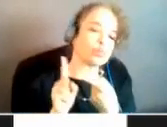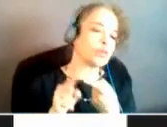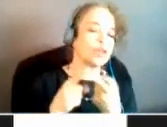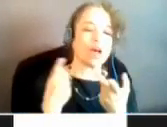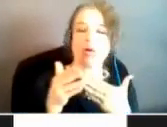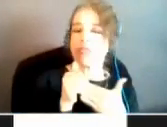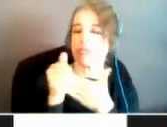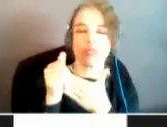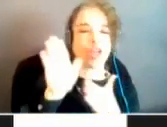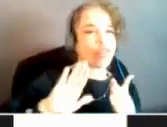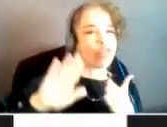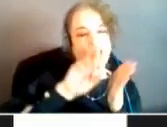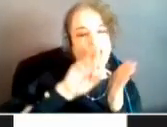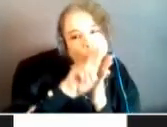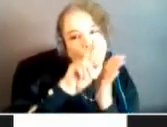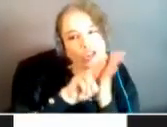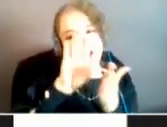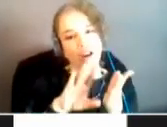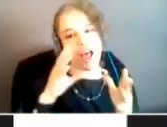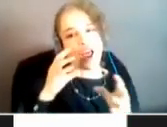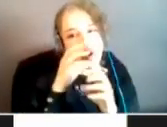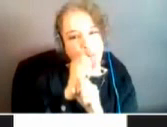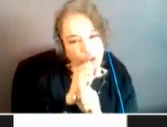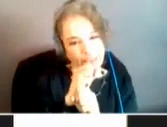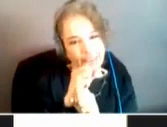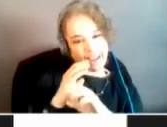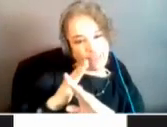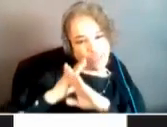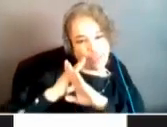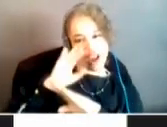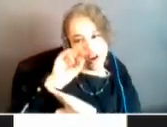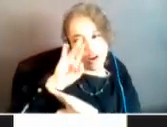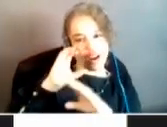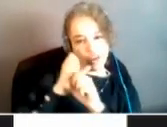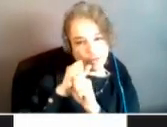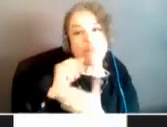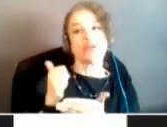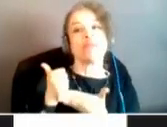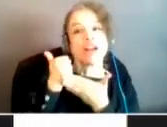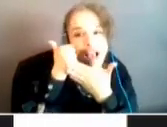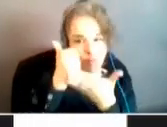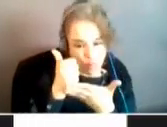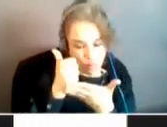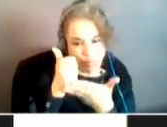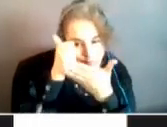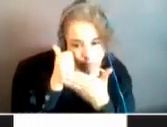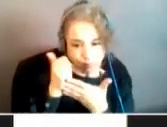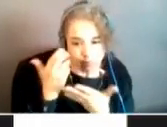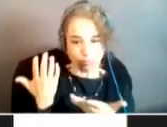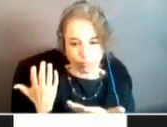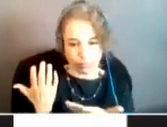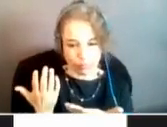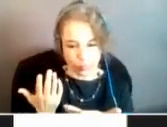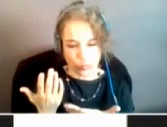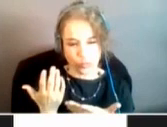According to their research, brief interventions can be very helpful. So when